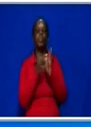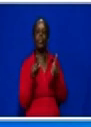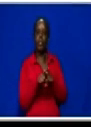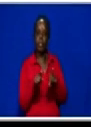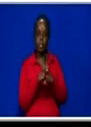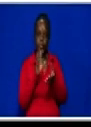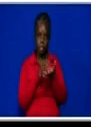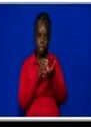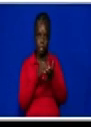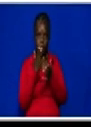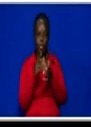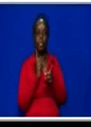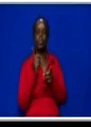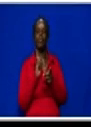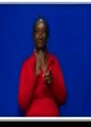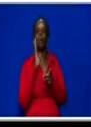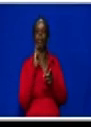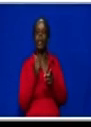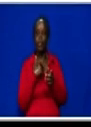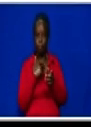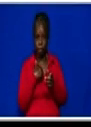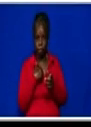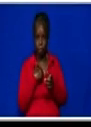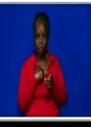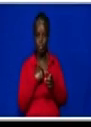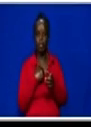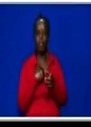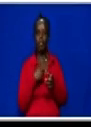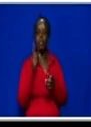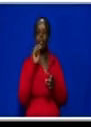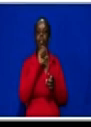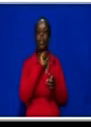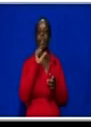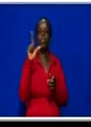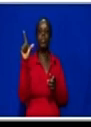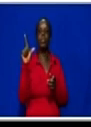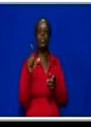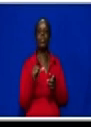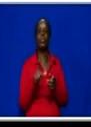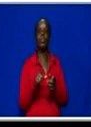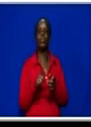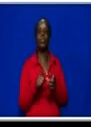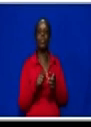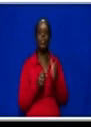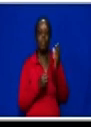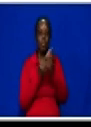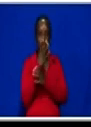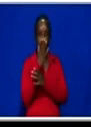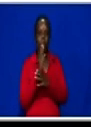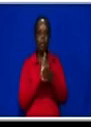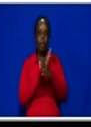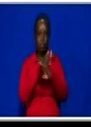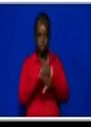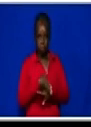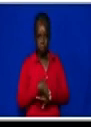a case is whereby you have a tall pea plant crossed